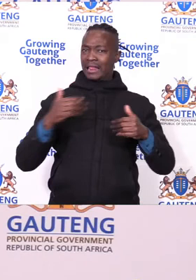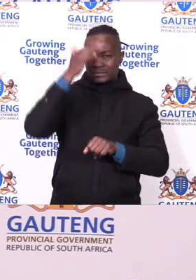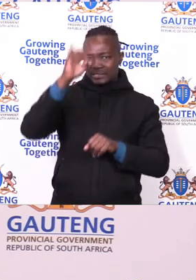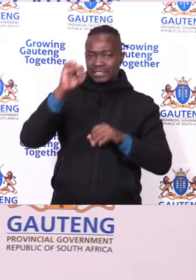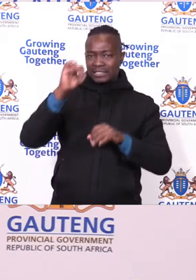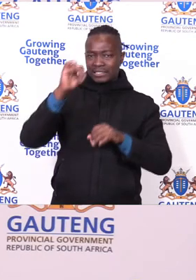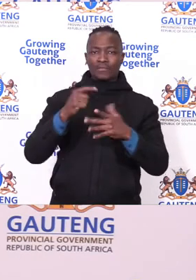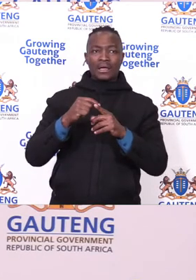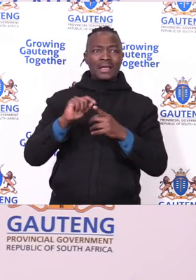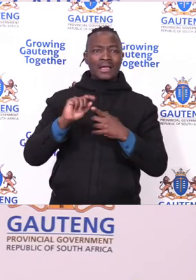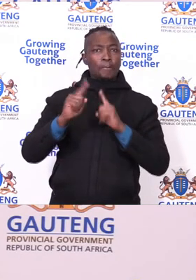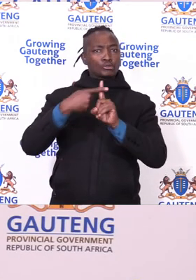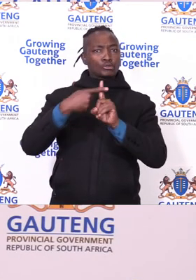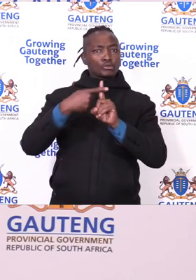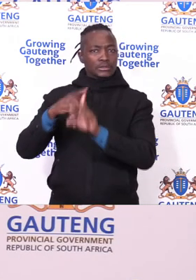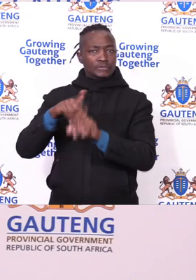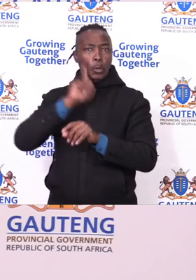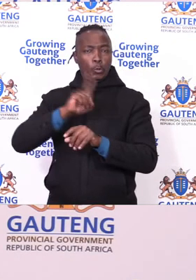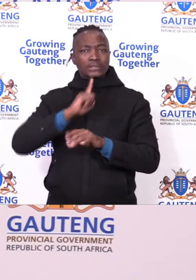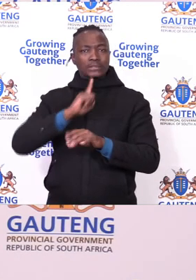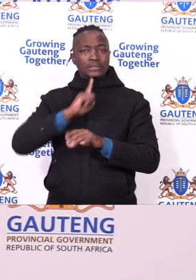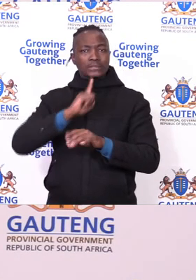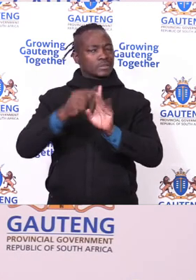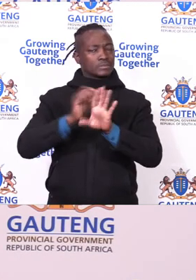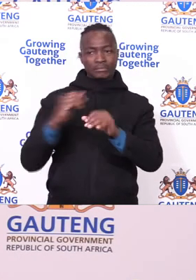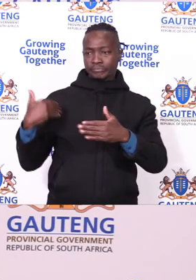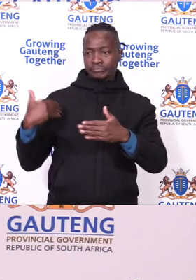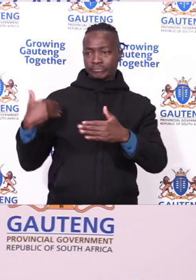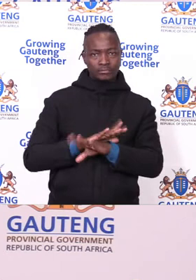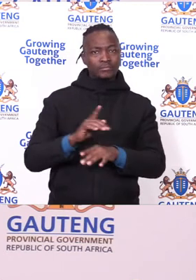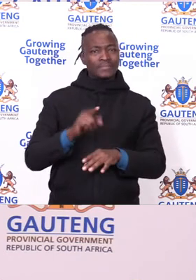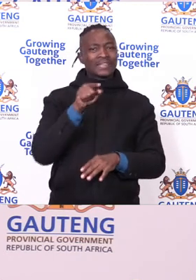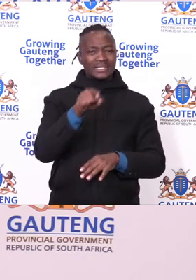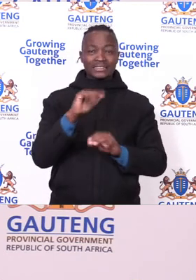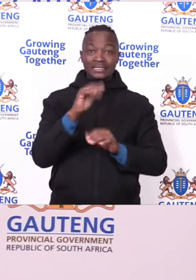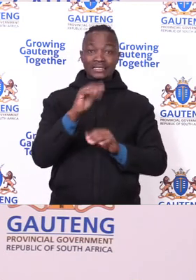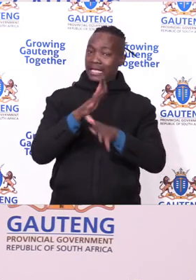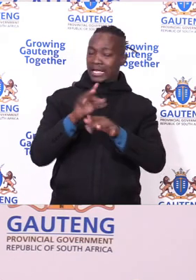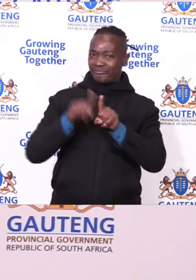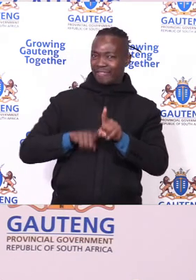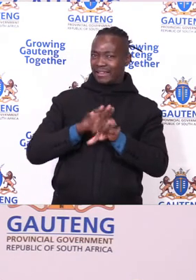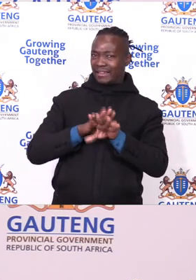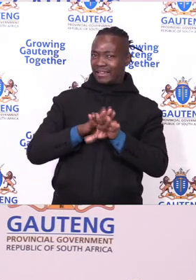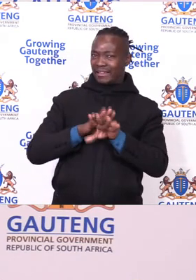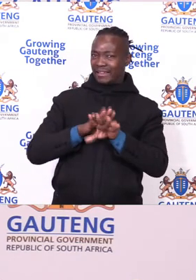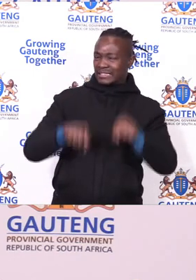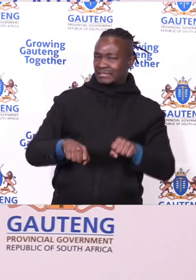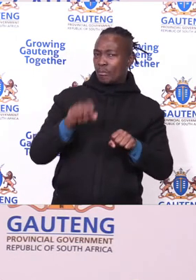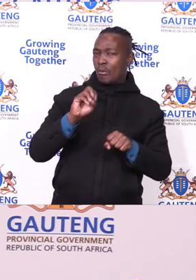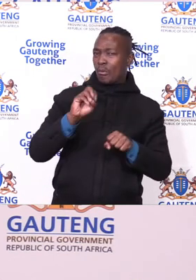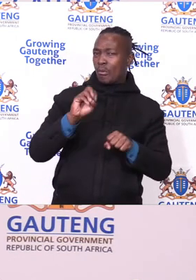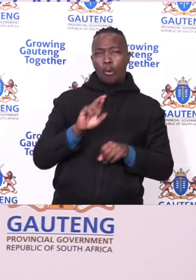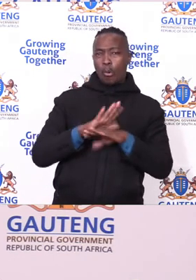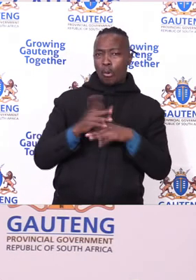are testing positive almost daily for COVID-19. Is this a sign of a failure in the current system in place to